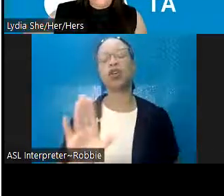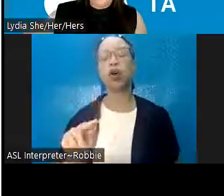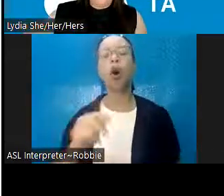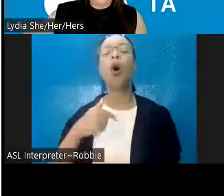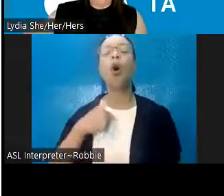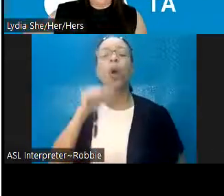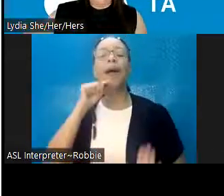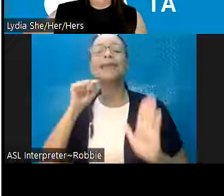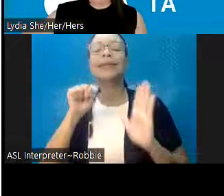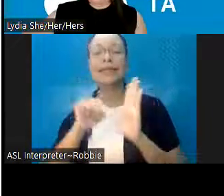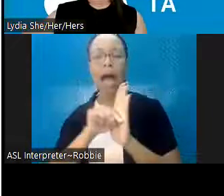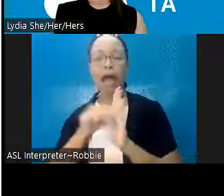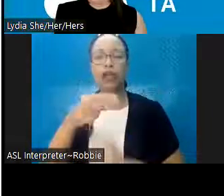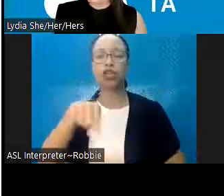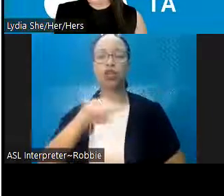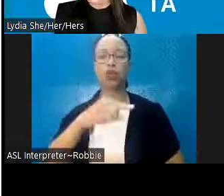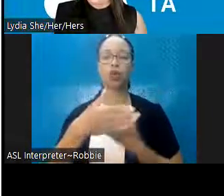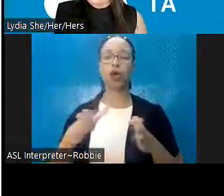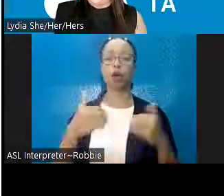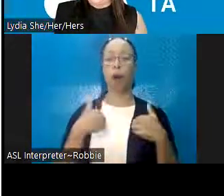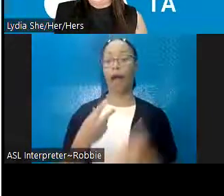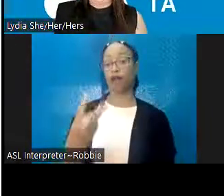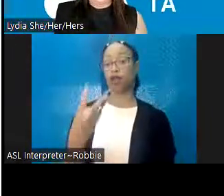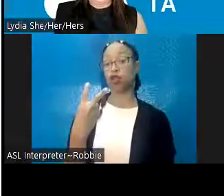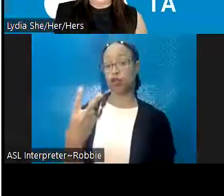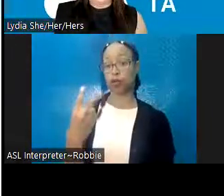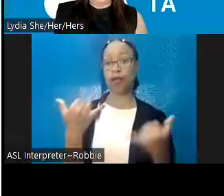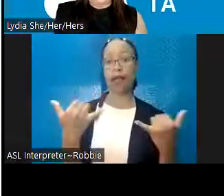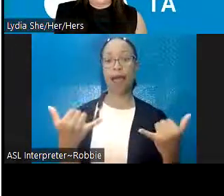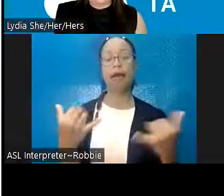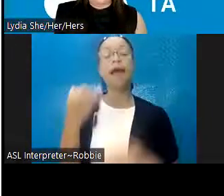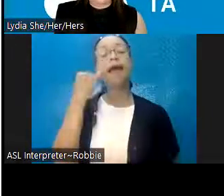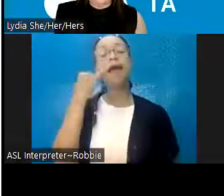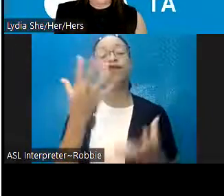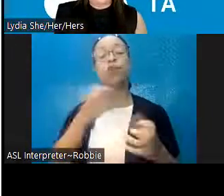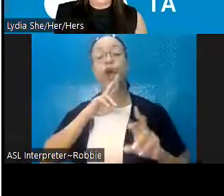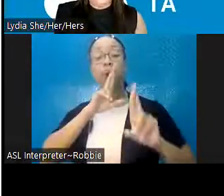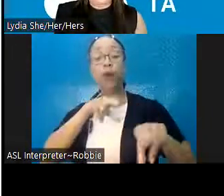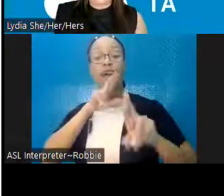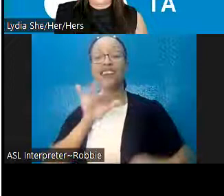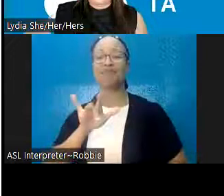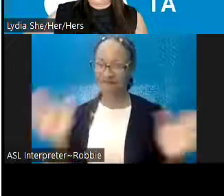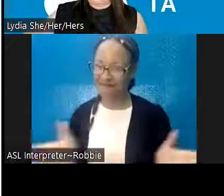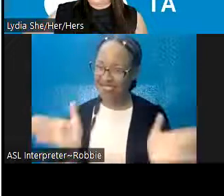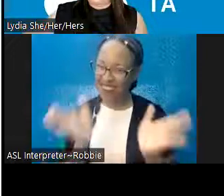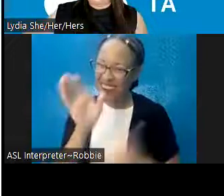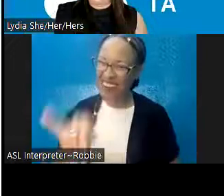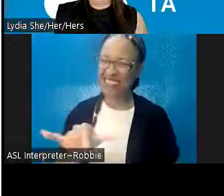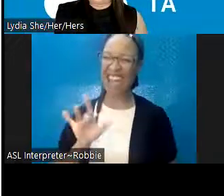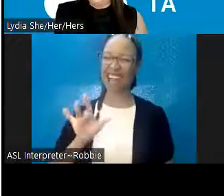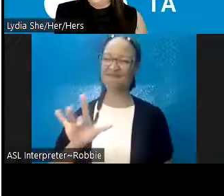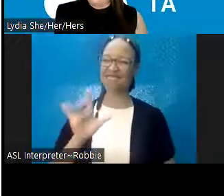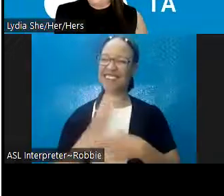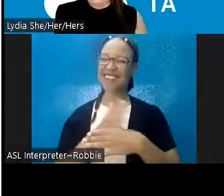assign you to breakout rooms. We're having 2 breakouts today. And if you wanted to use the reactions, we encourage that. So please feel free to share